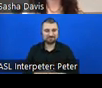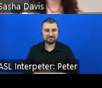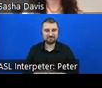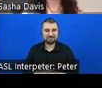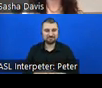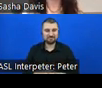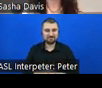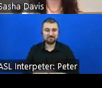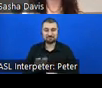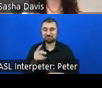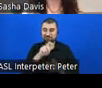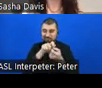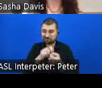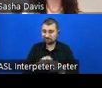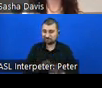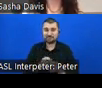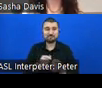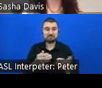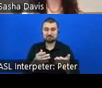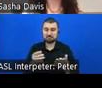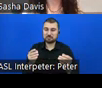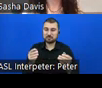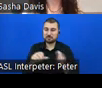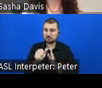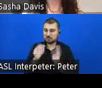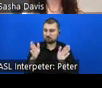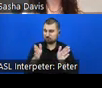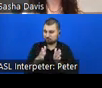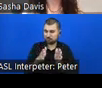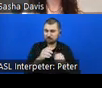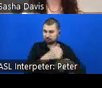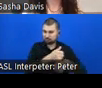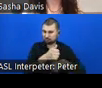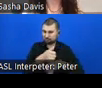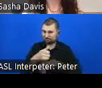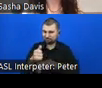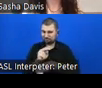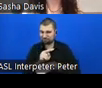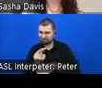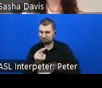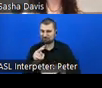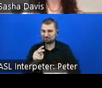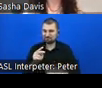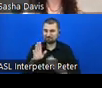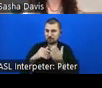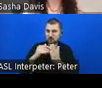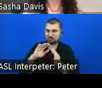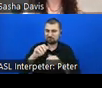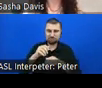Here's some details of some smaller sculptures and portraits done in